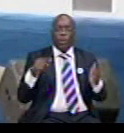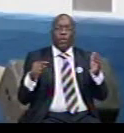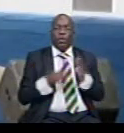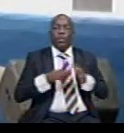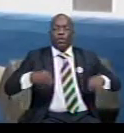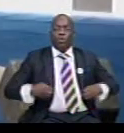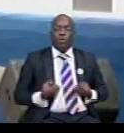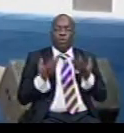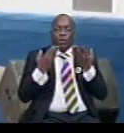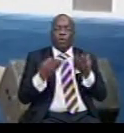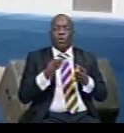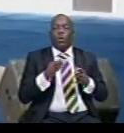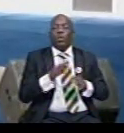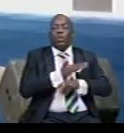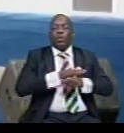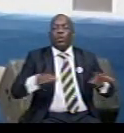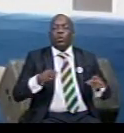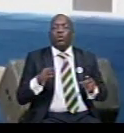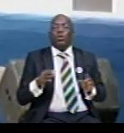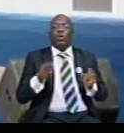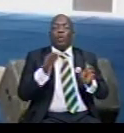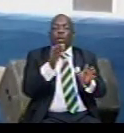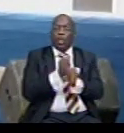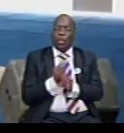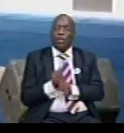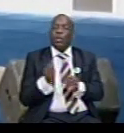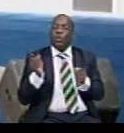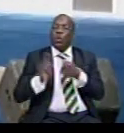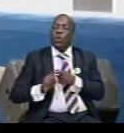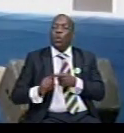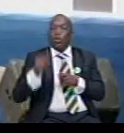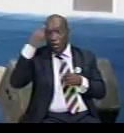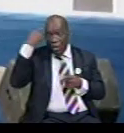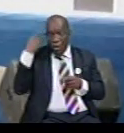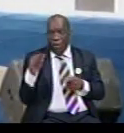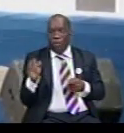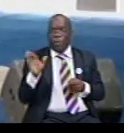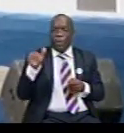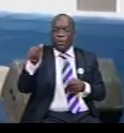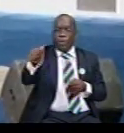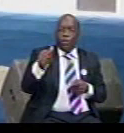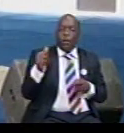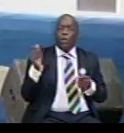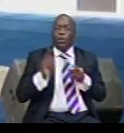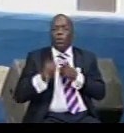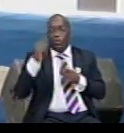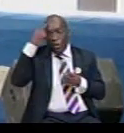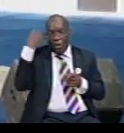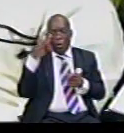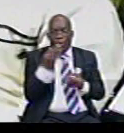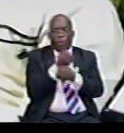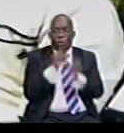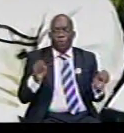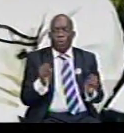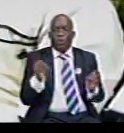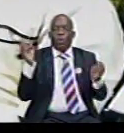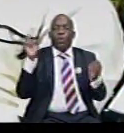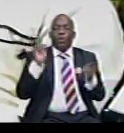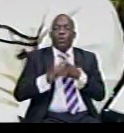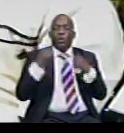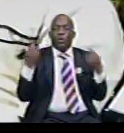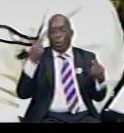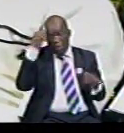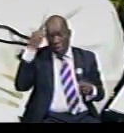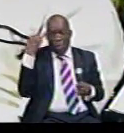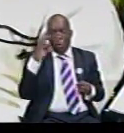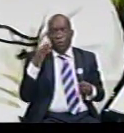people thinking of themselves and thinking of their sin and thinking of salvation and the only way that leads to